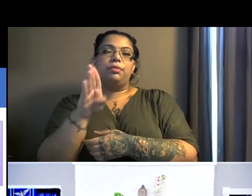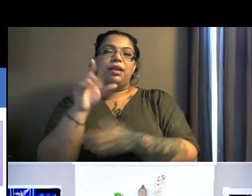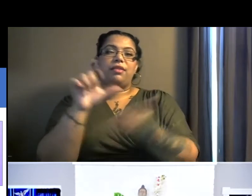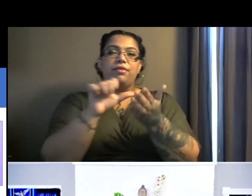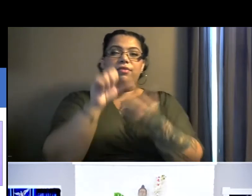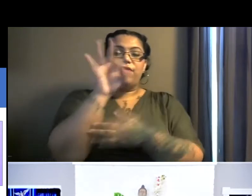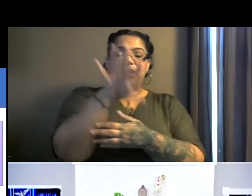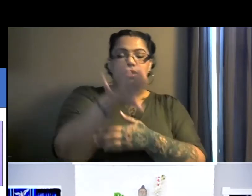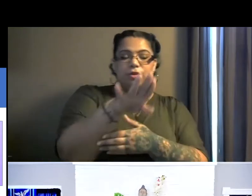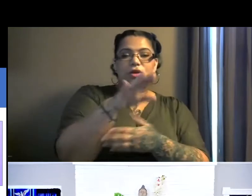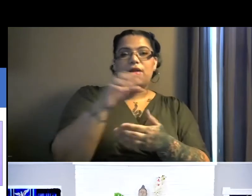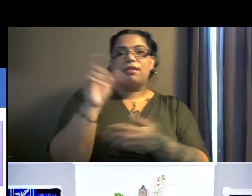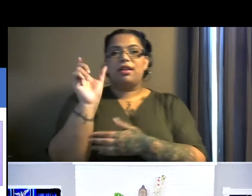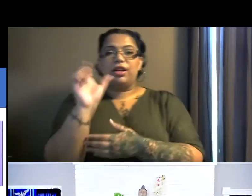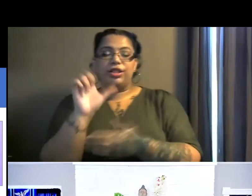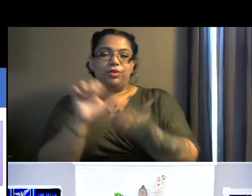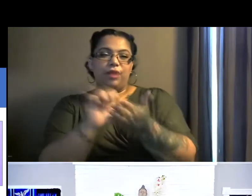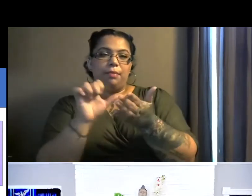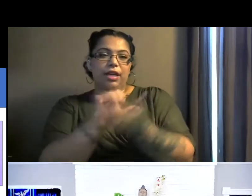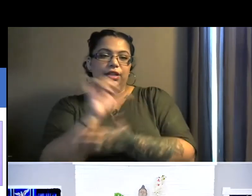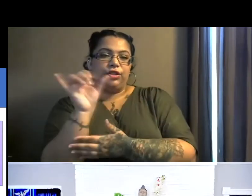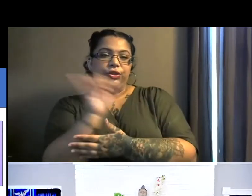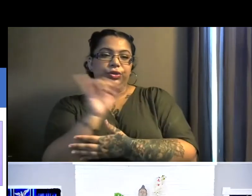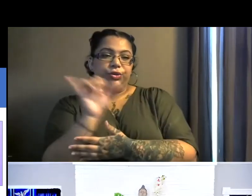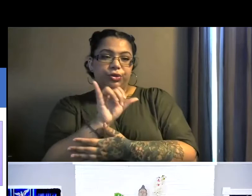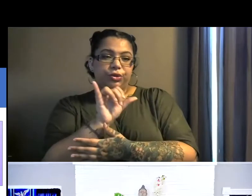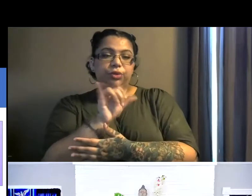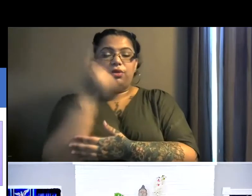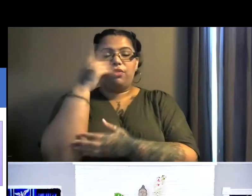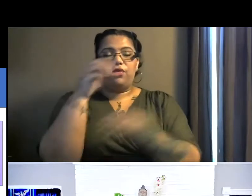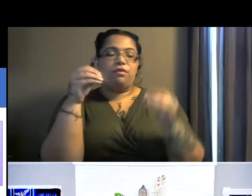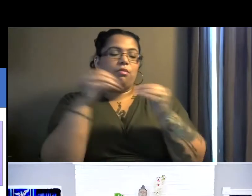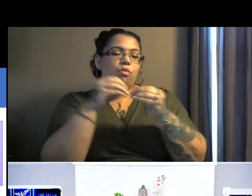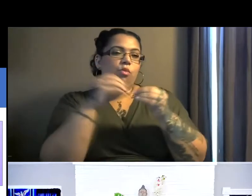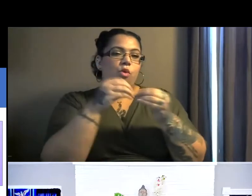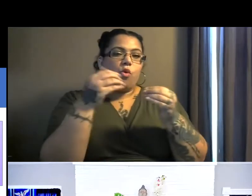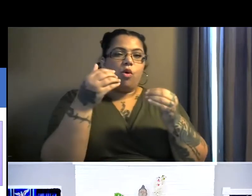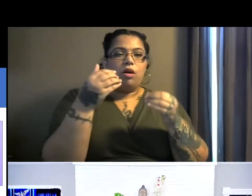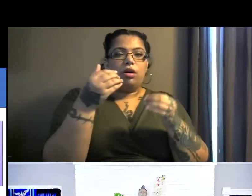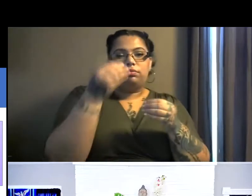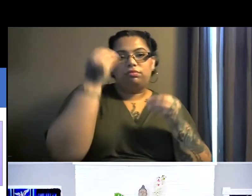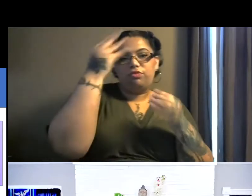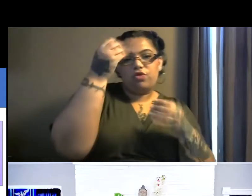pages, and get more news and information by visiting